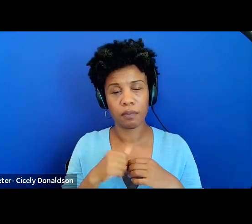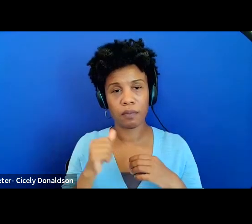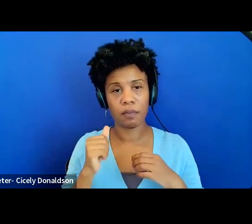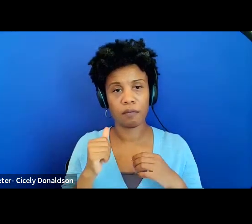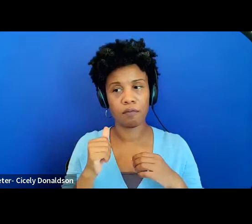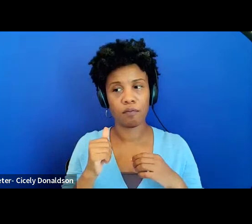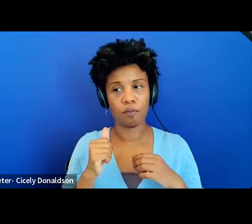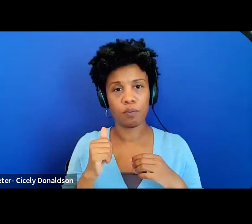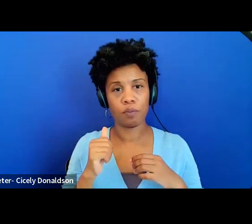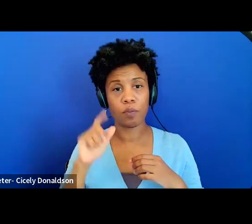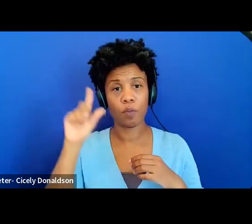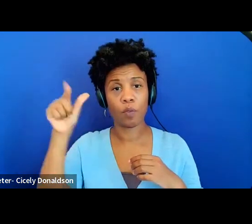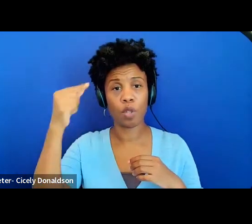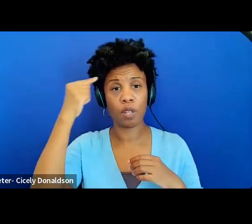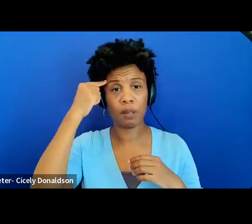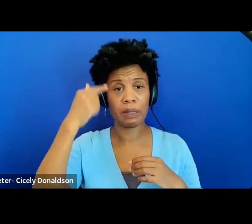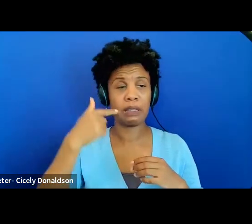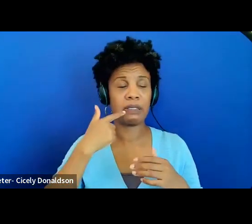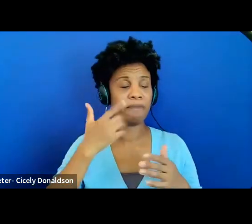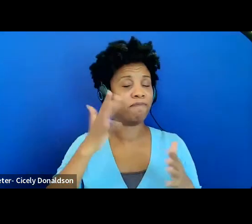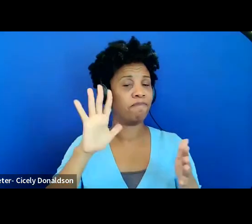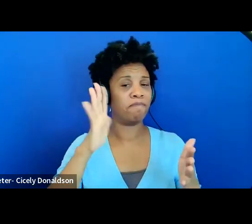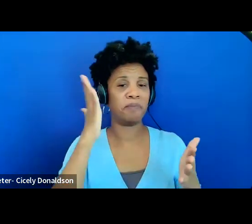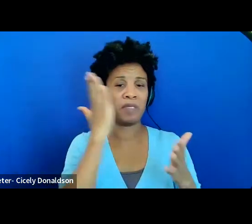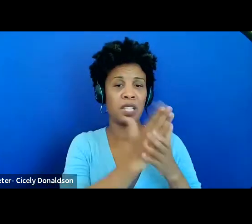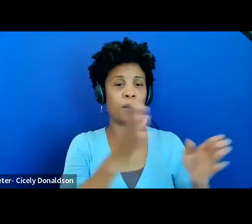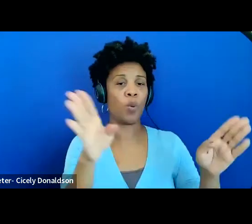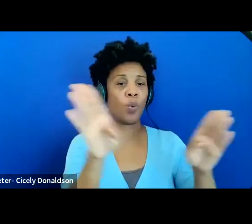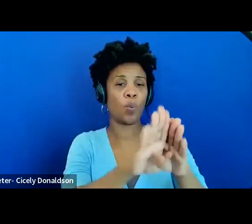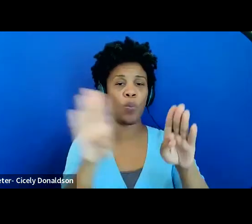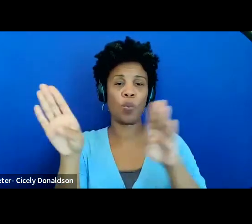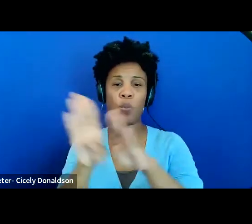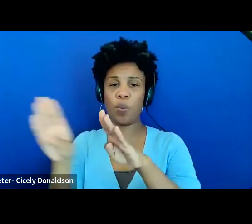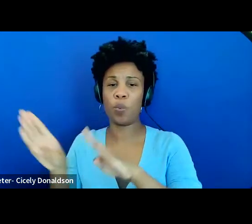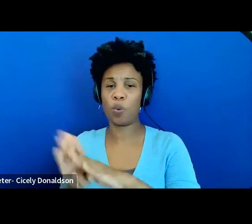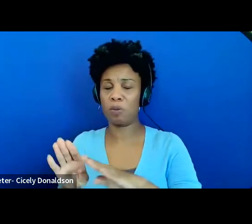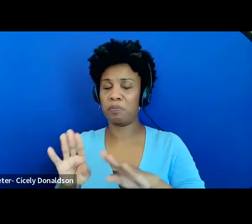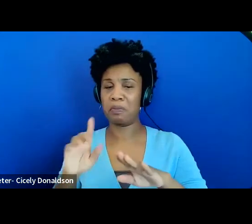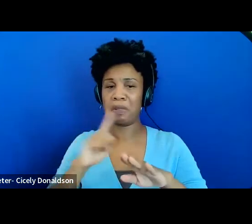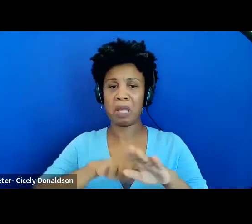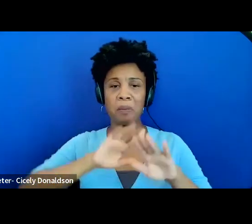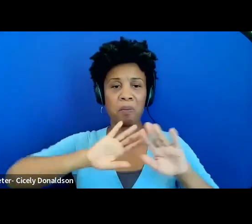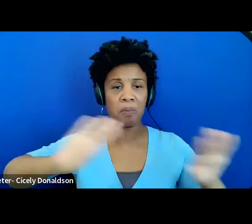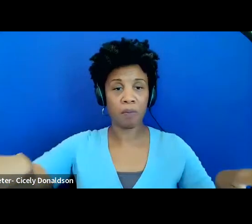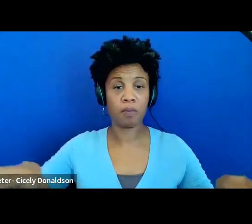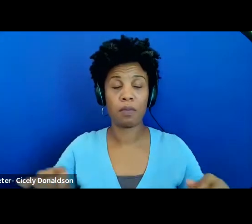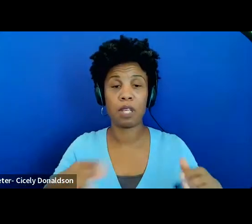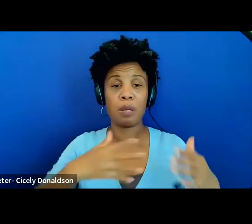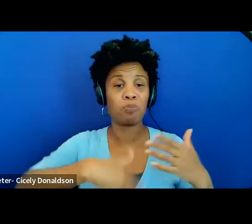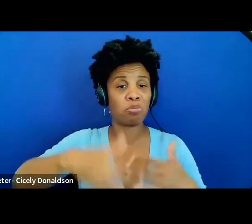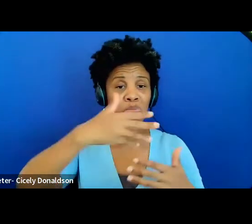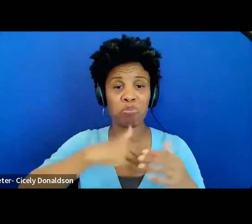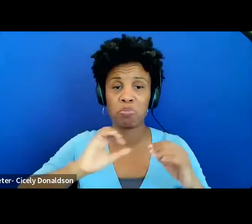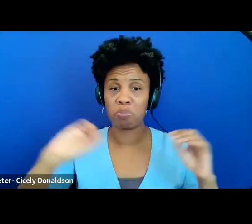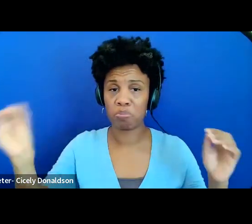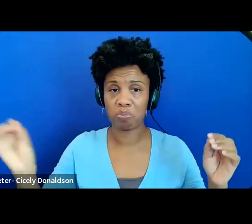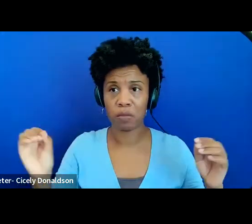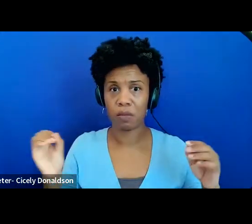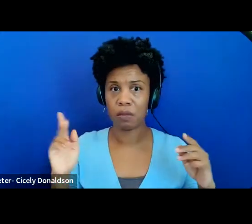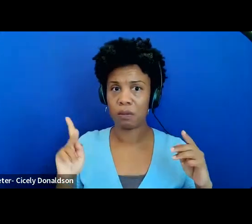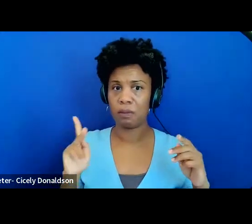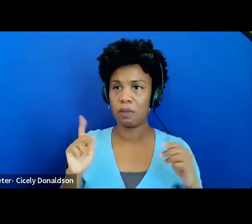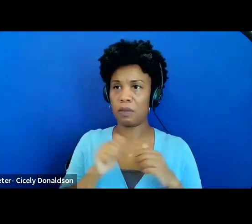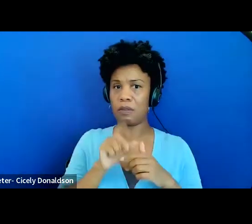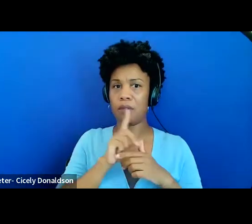ended public socialization, ensuring persons with disabilities were excluded, remaining in their woods